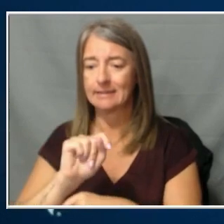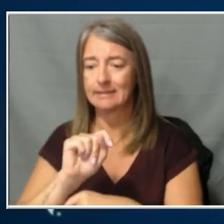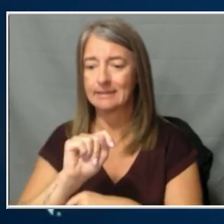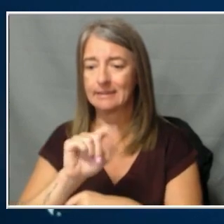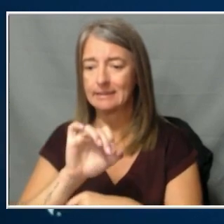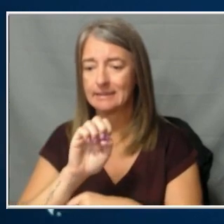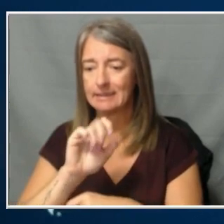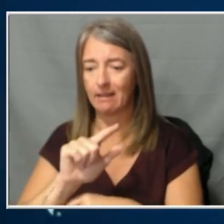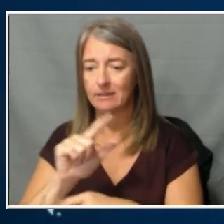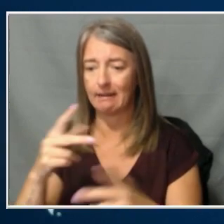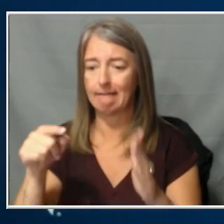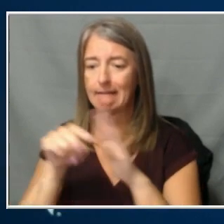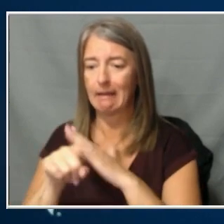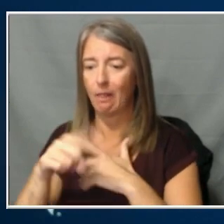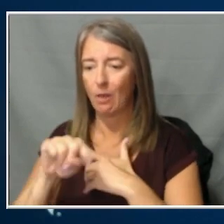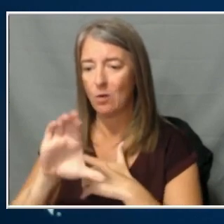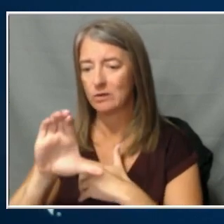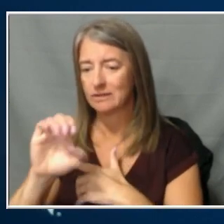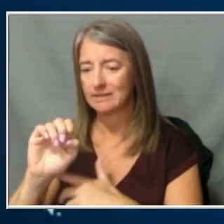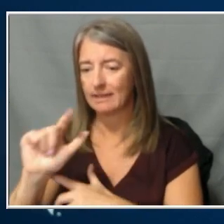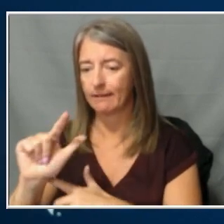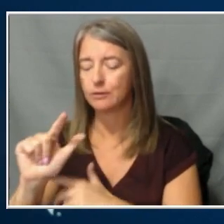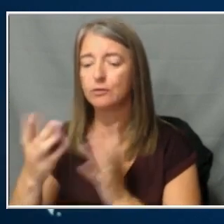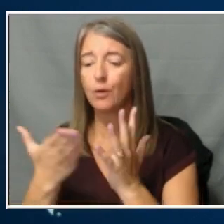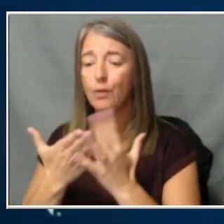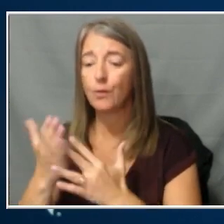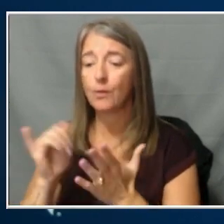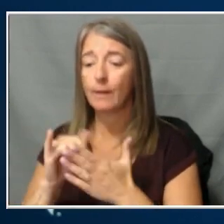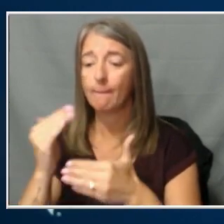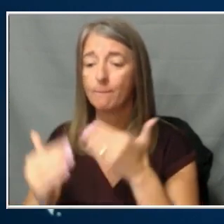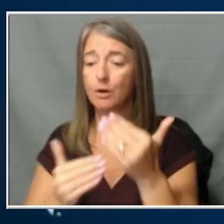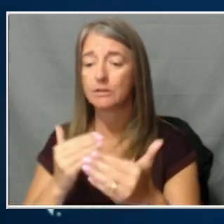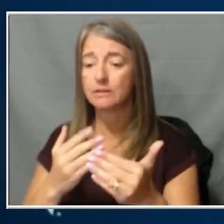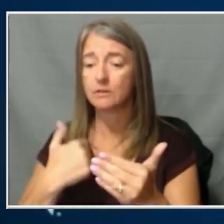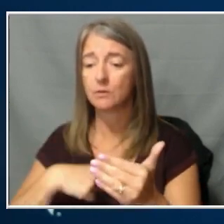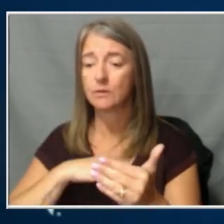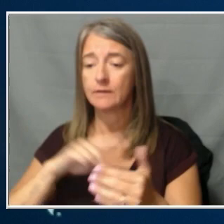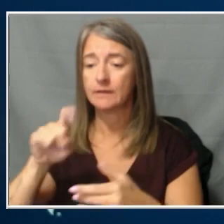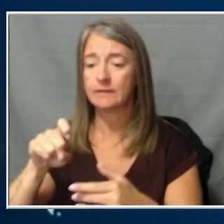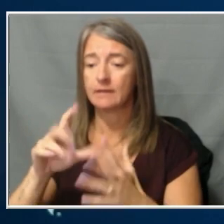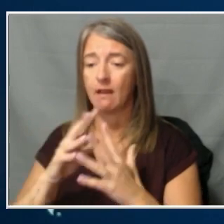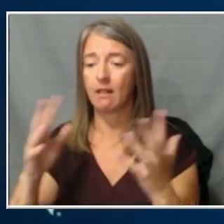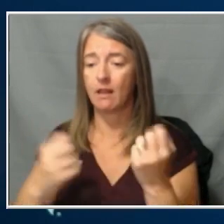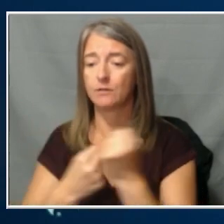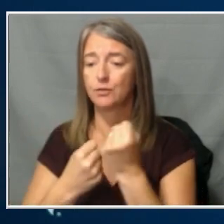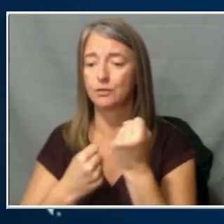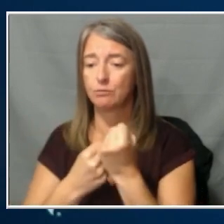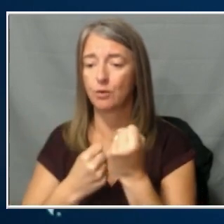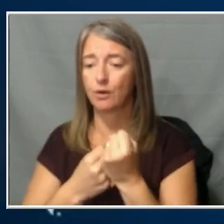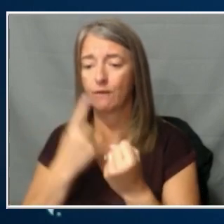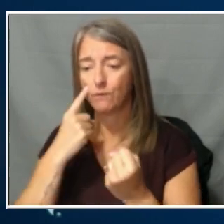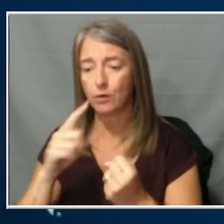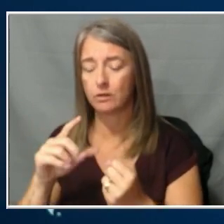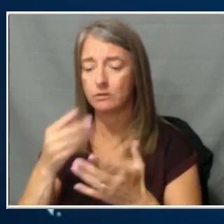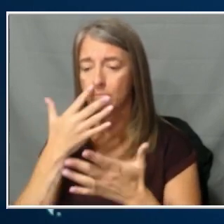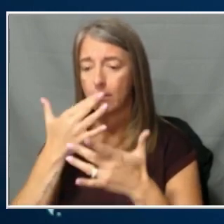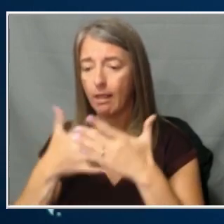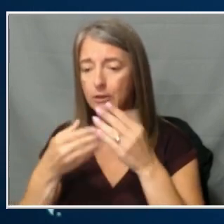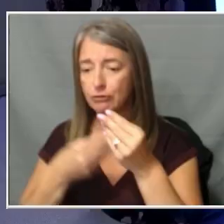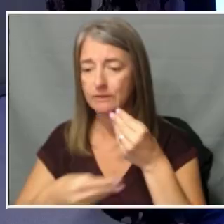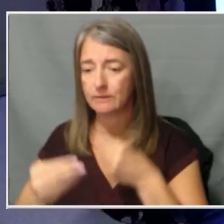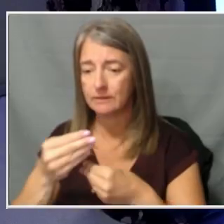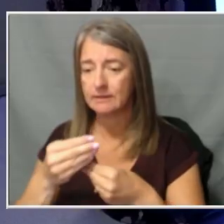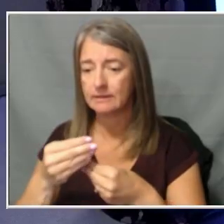and kill them. But going through that process, you're going to need a lot of support for transfusions and blood and